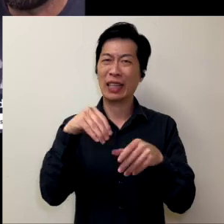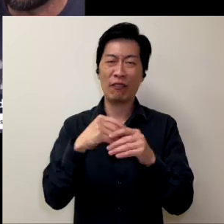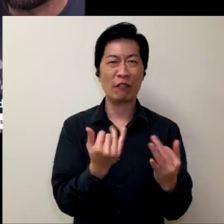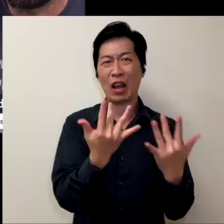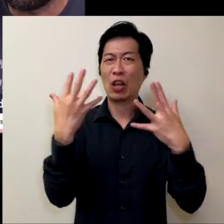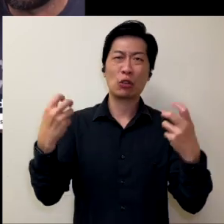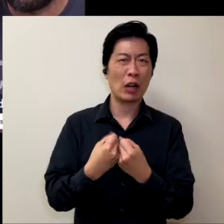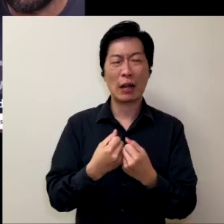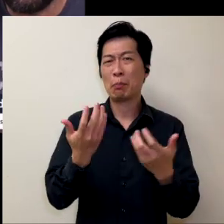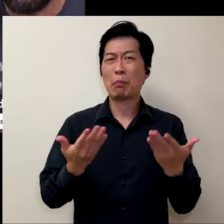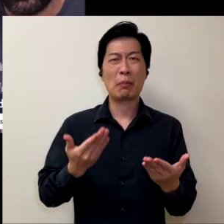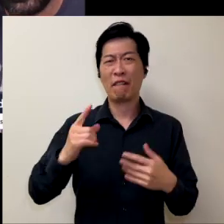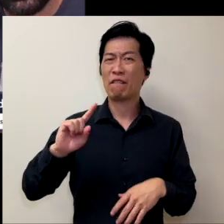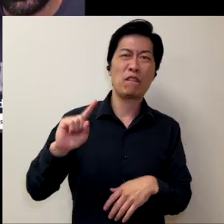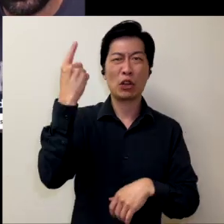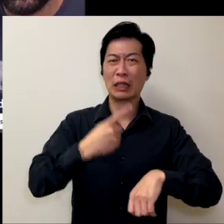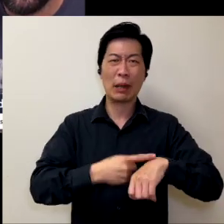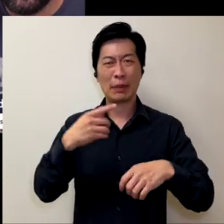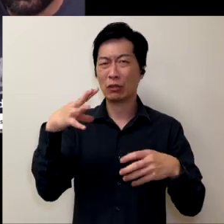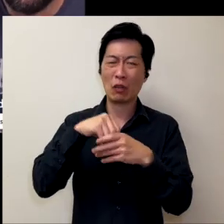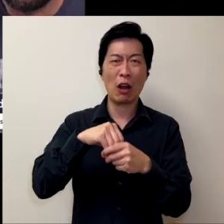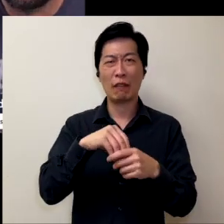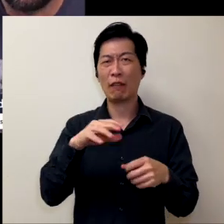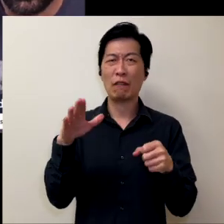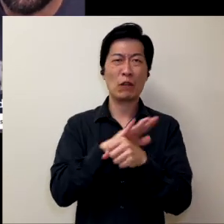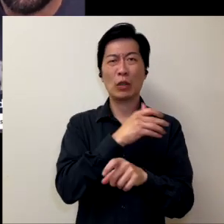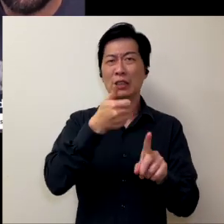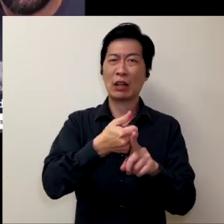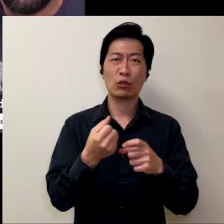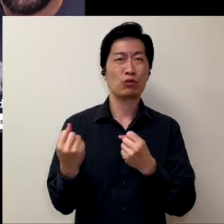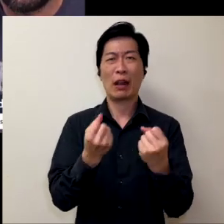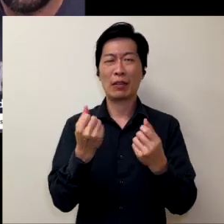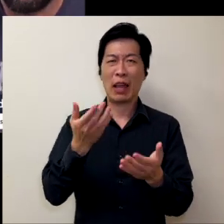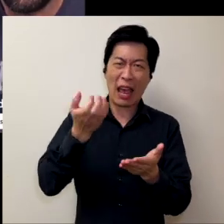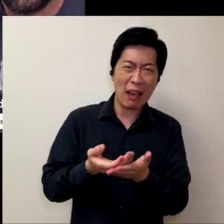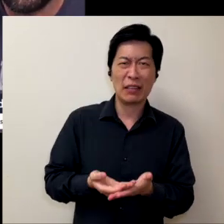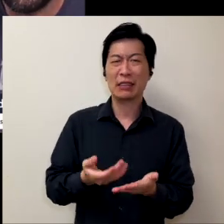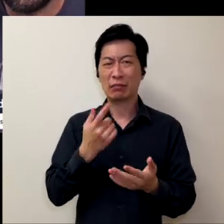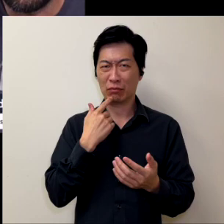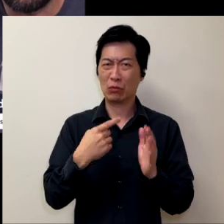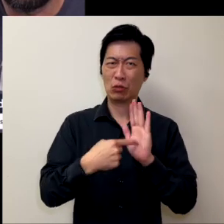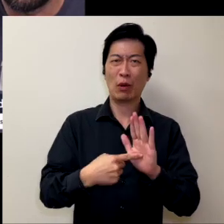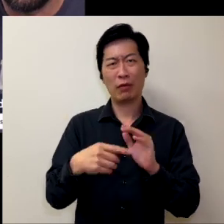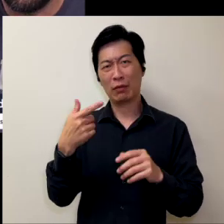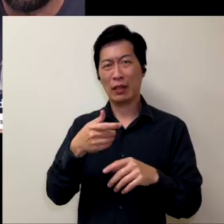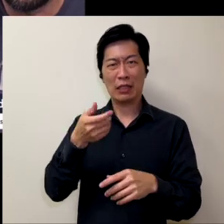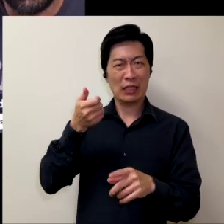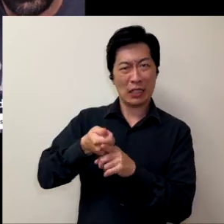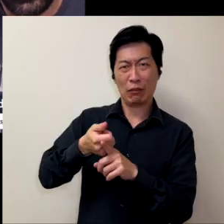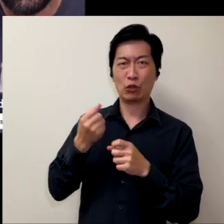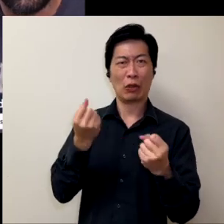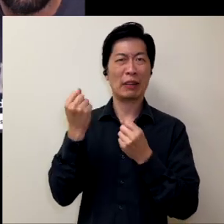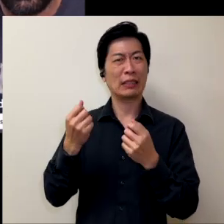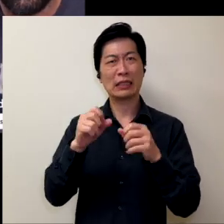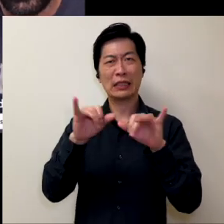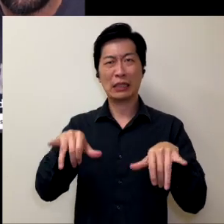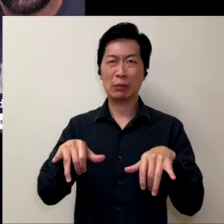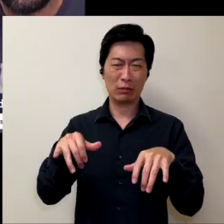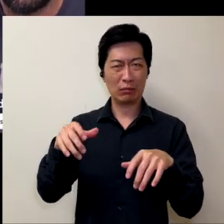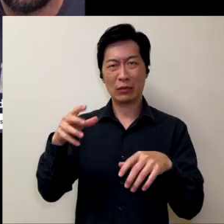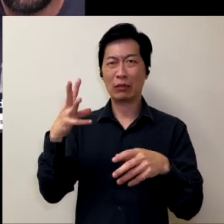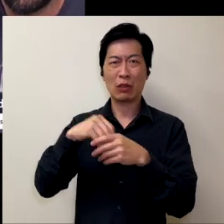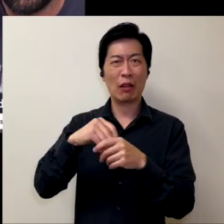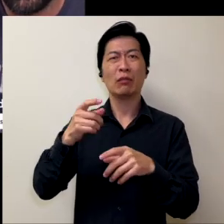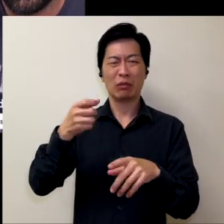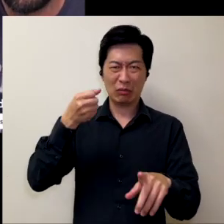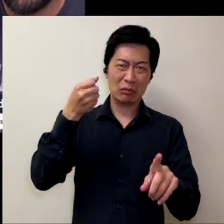may be first full self-driving fatality. Evidence suggests the advanced driver assistance system was engaged during fatal crash that